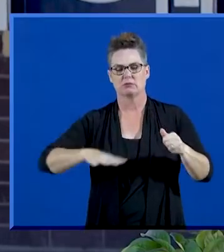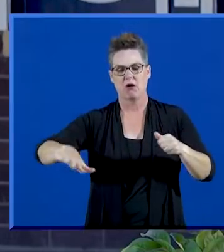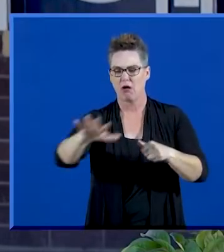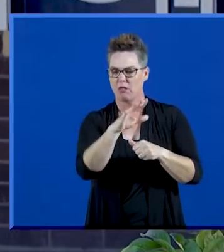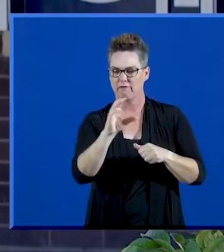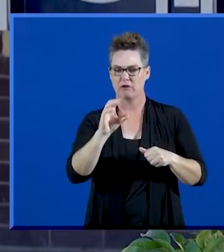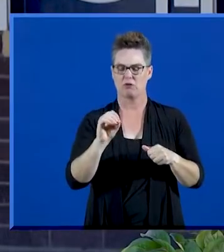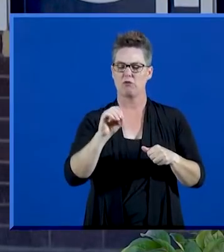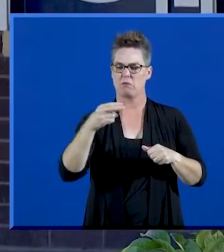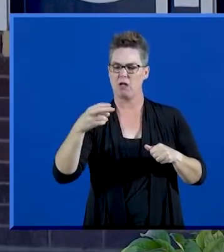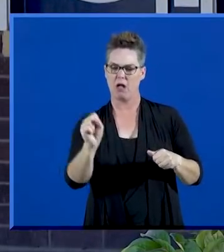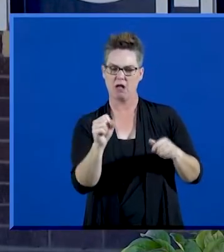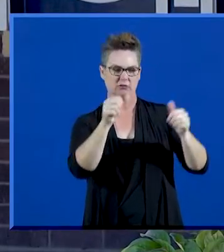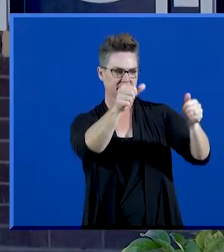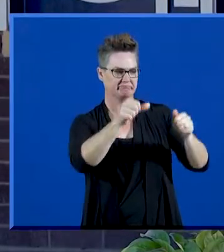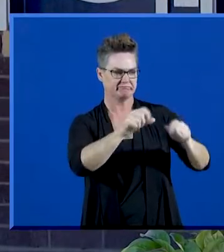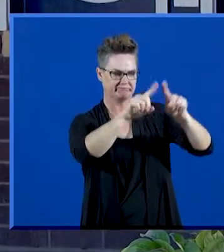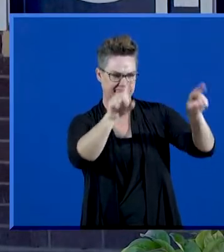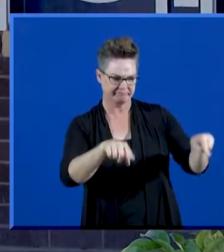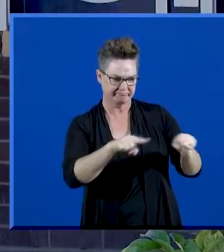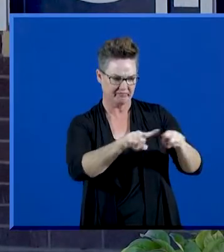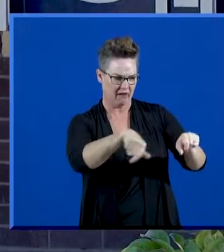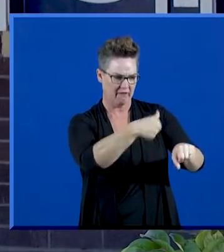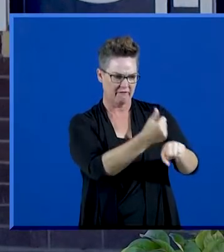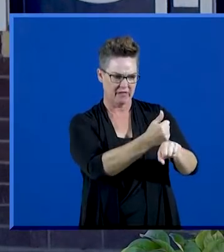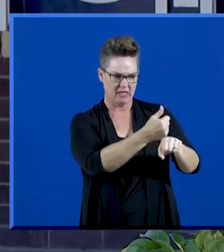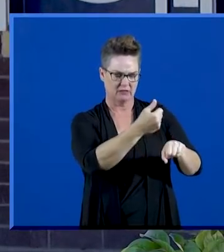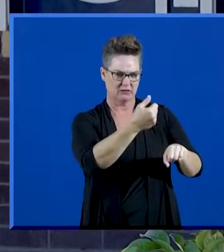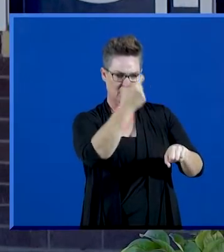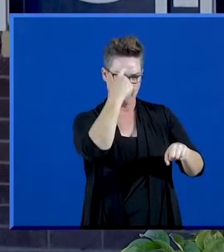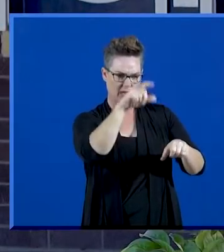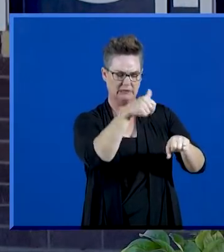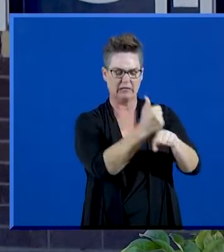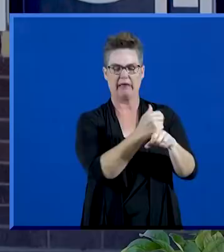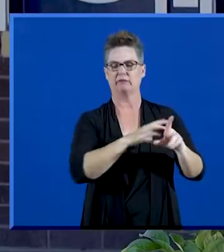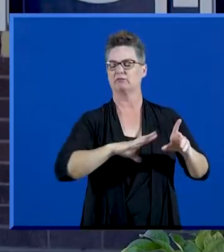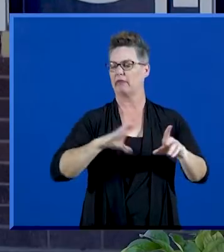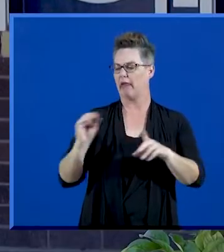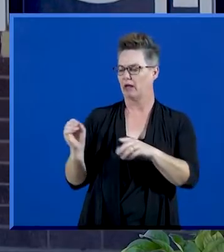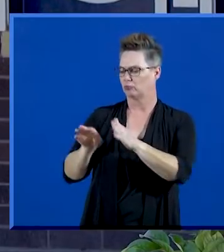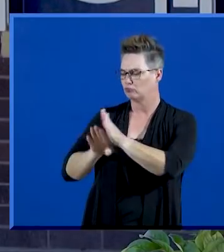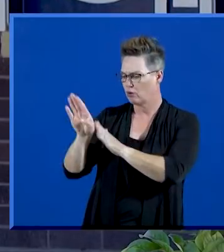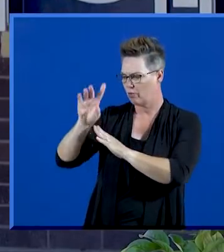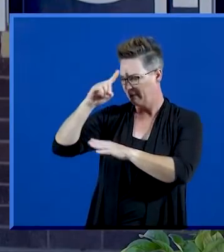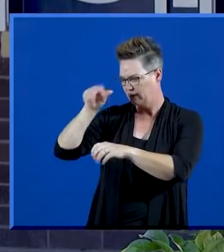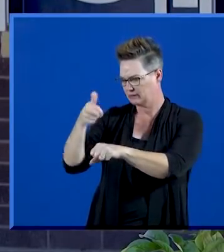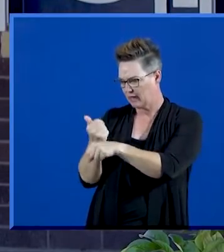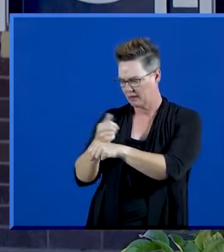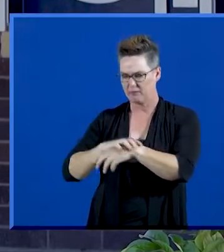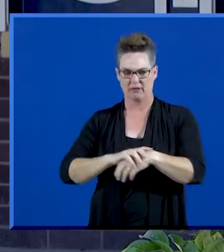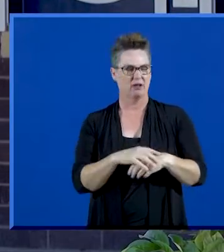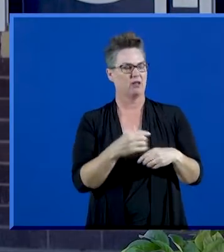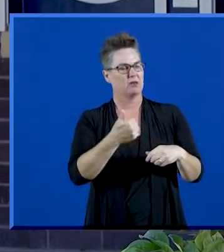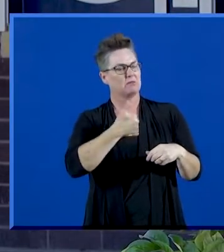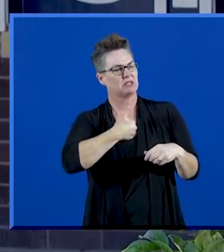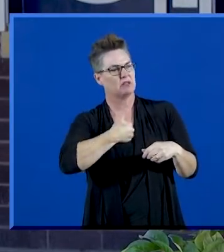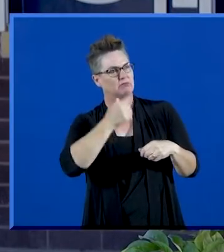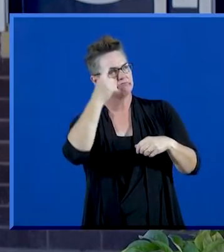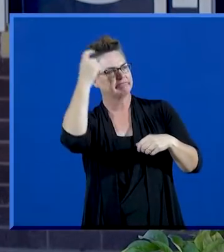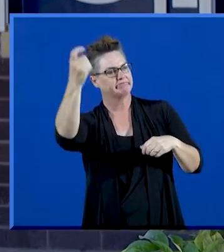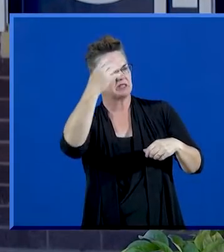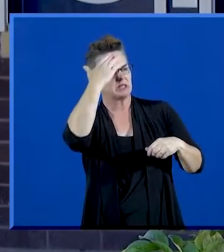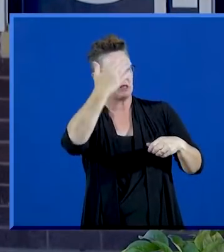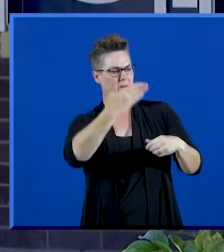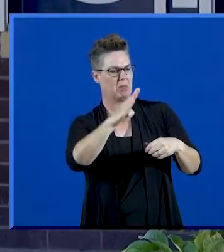optimistically. There are posters all over Oakmont that outline the difference between a fixed mindset and a growth mindset. After years of